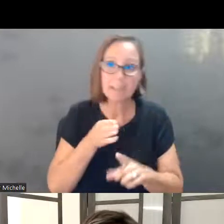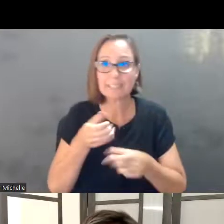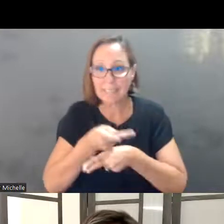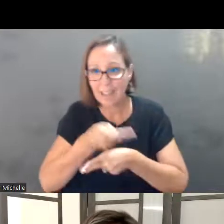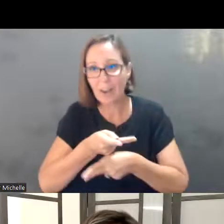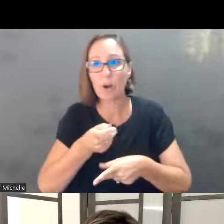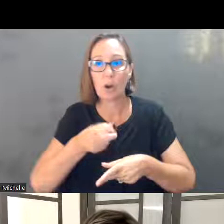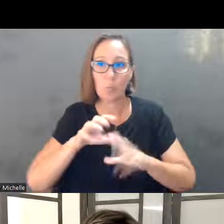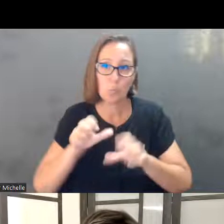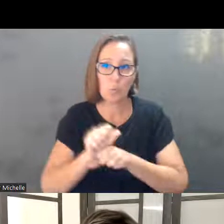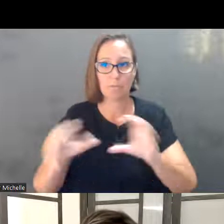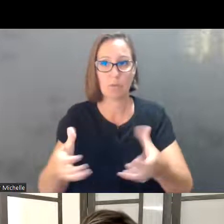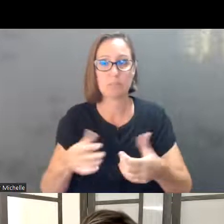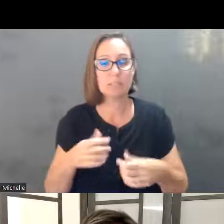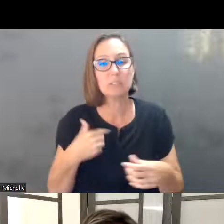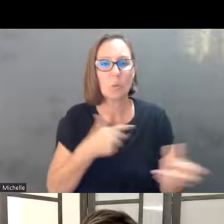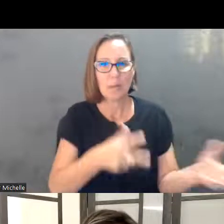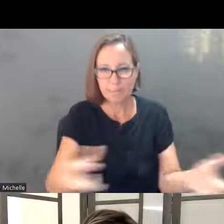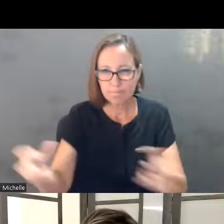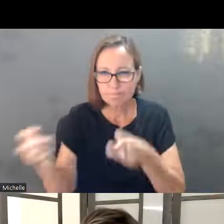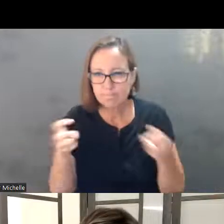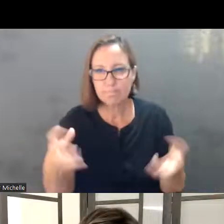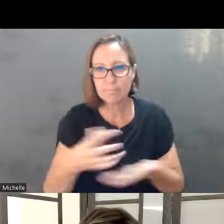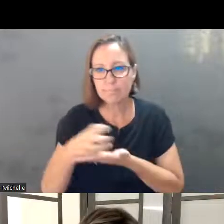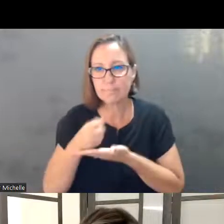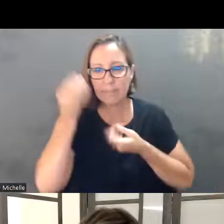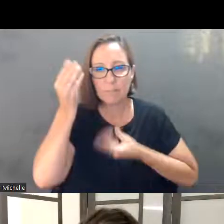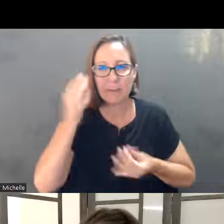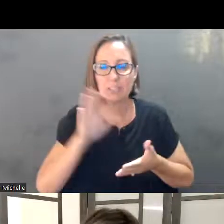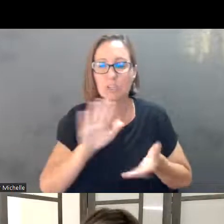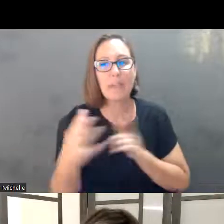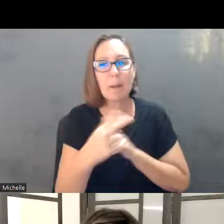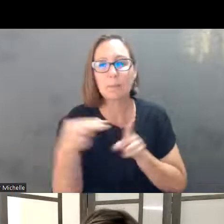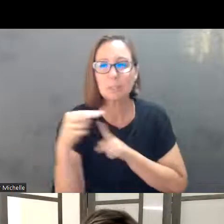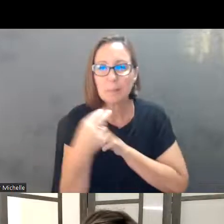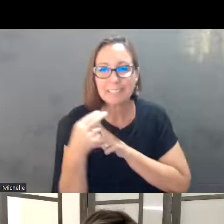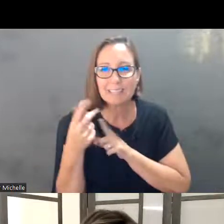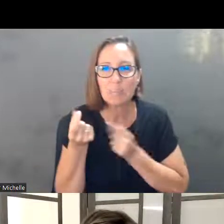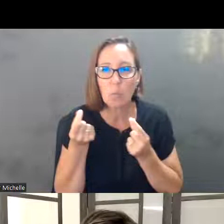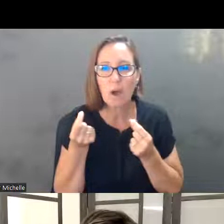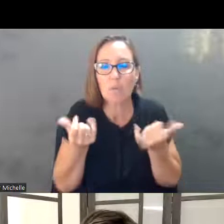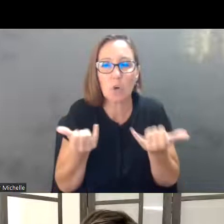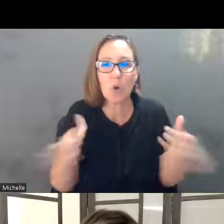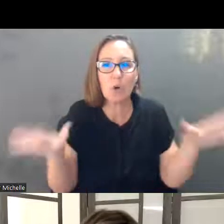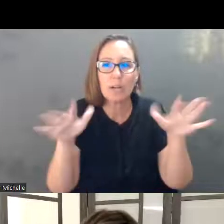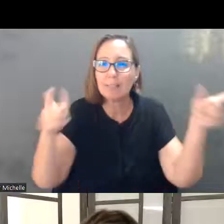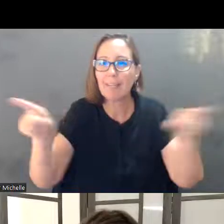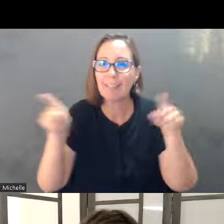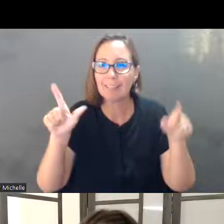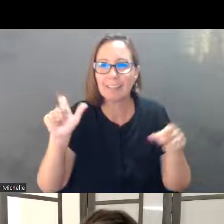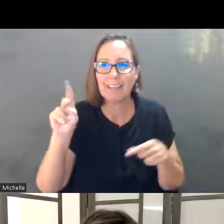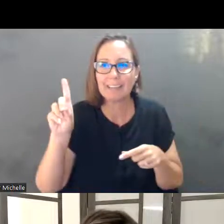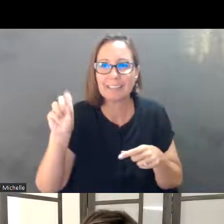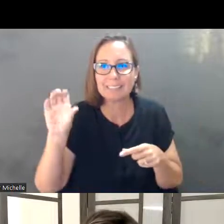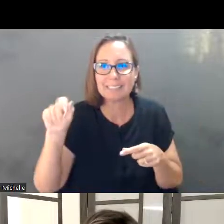really interested in understanding their perspective of what's the current landscape when it comes to training the